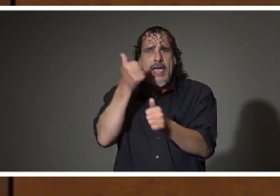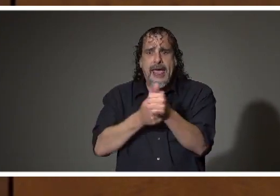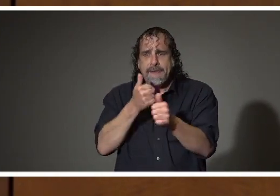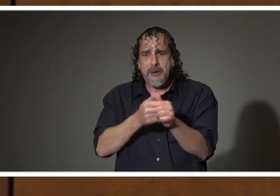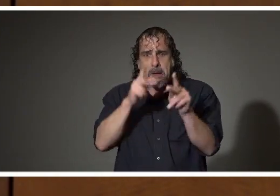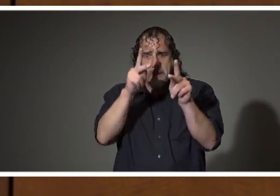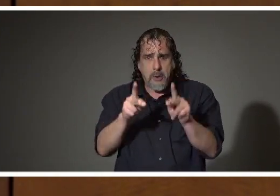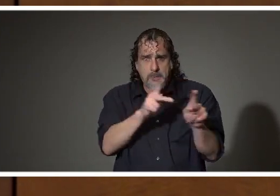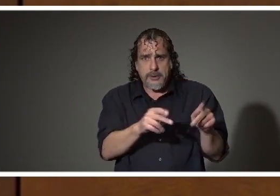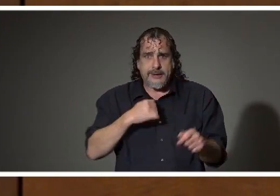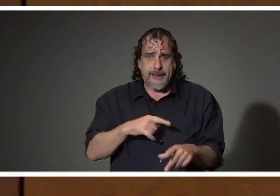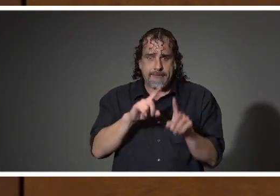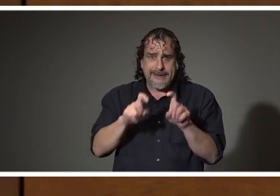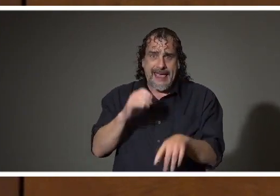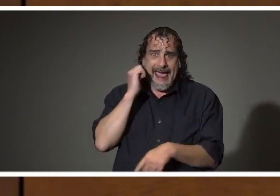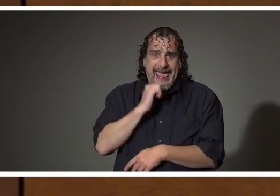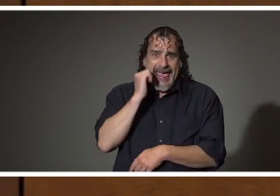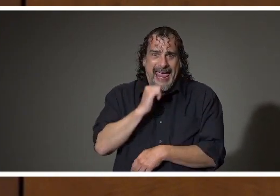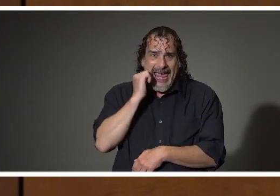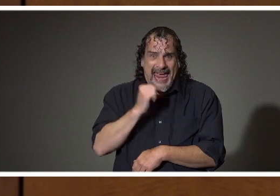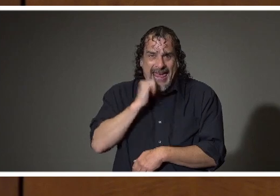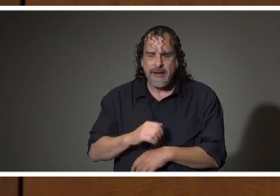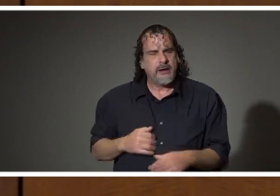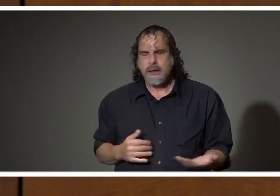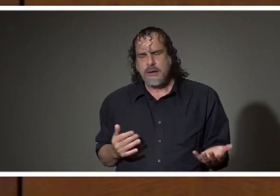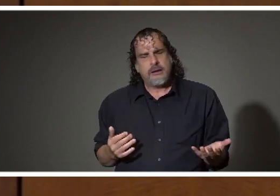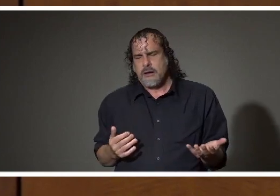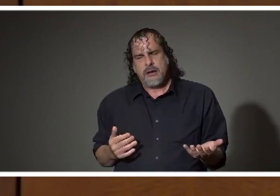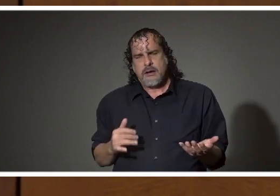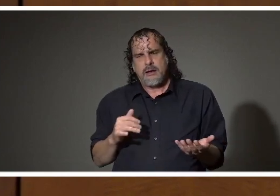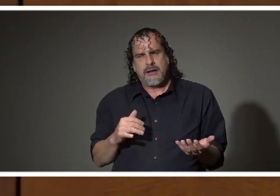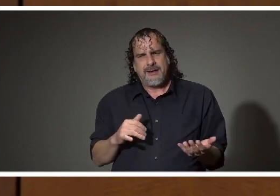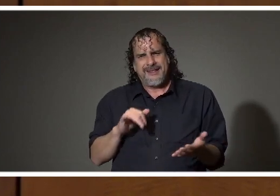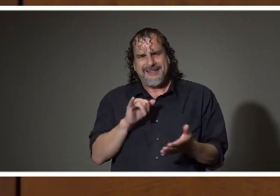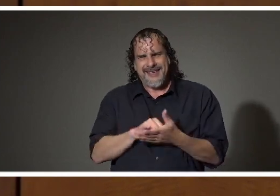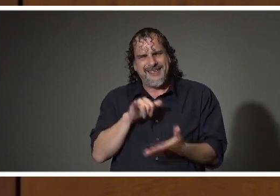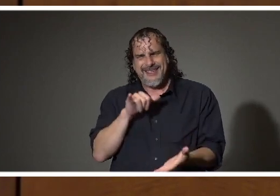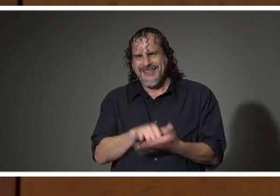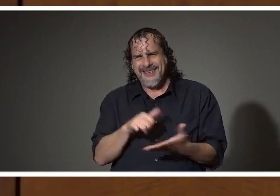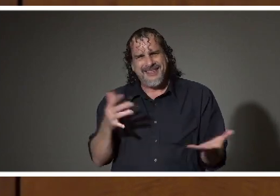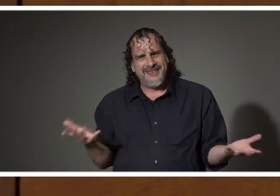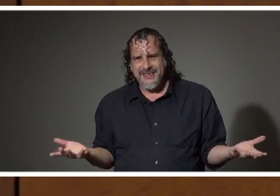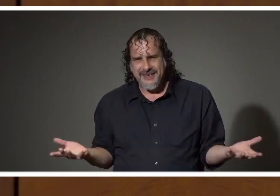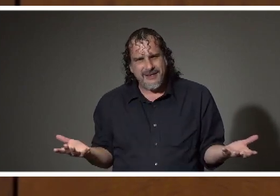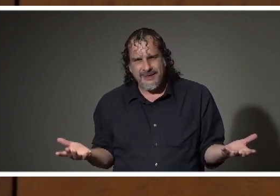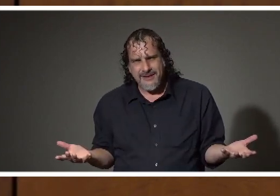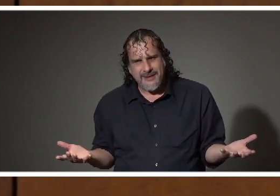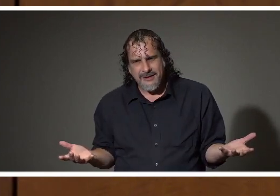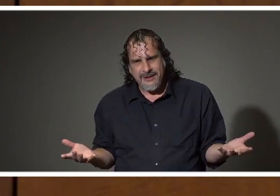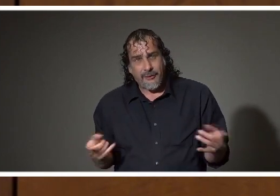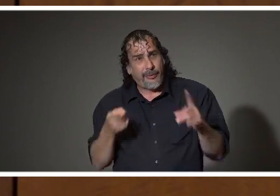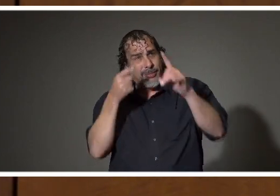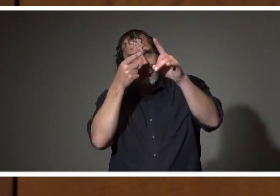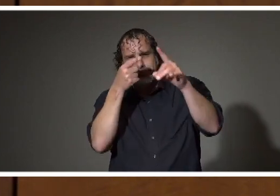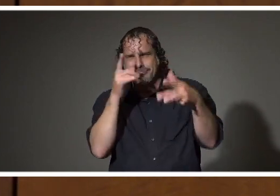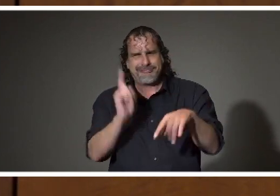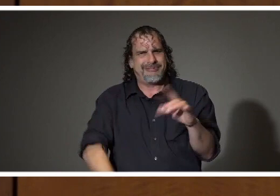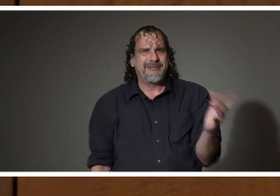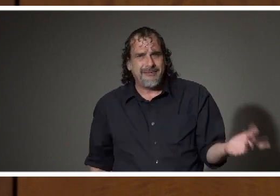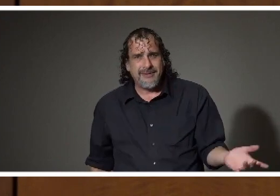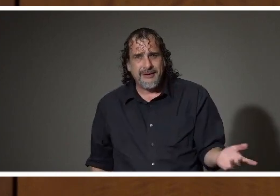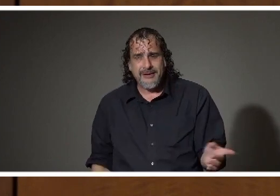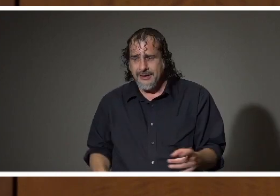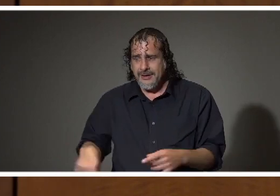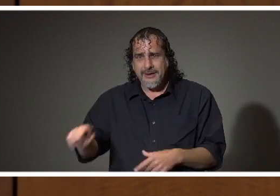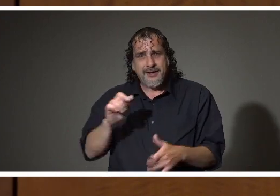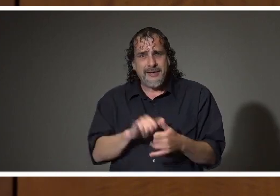can get tested every single day. That's just not realistic. That is not a realistic goal, because for those who believe that, their states are going to be